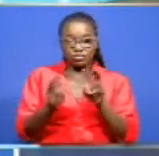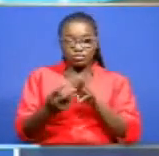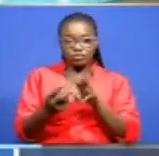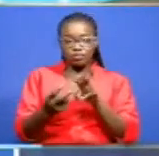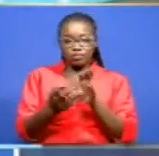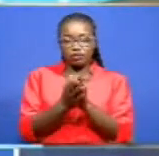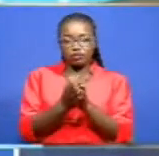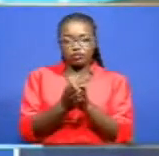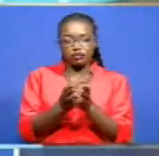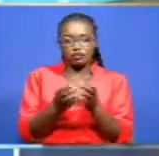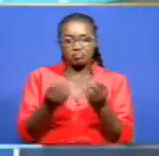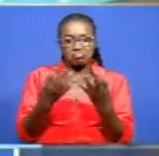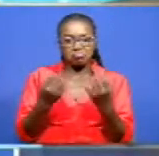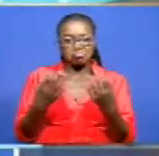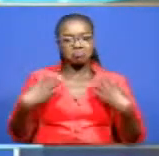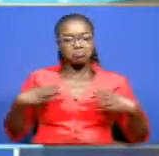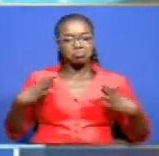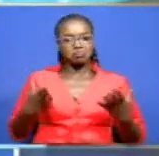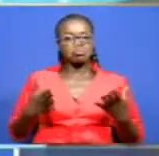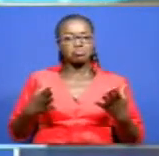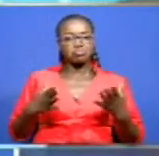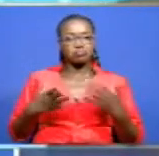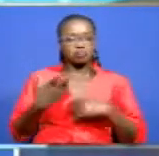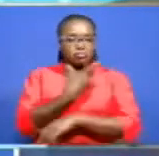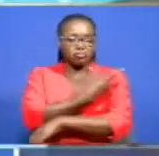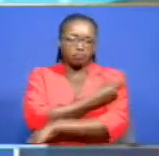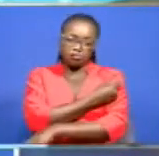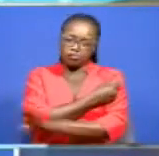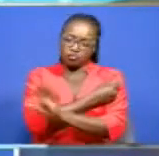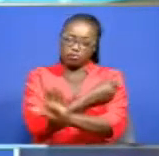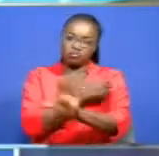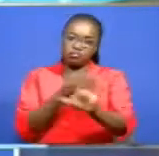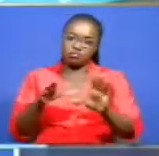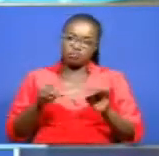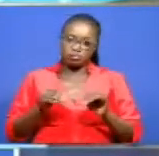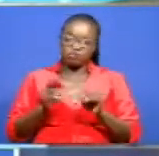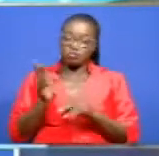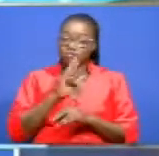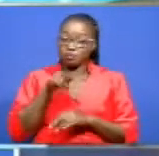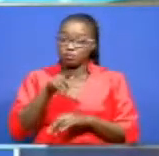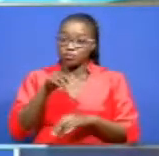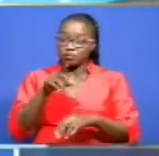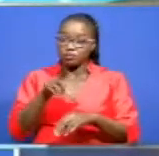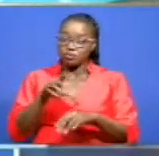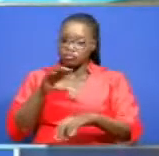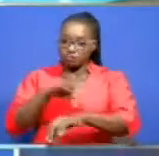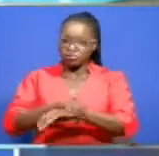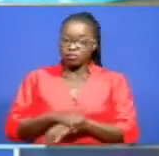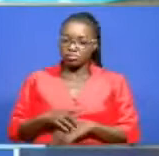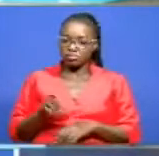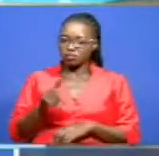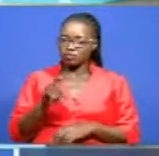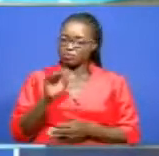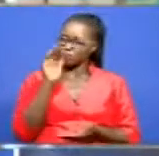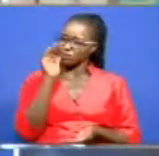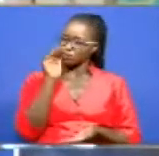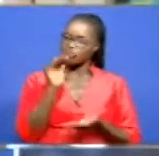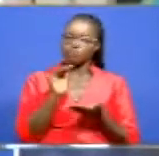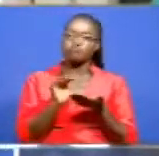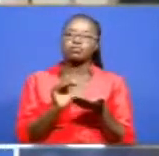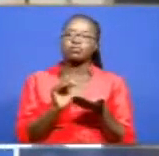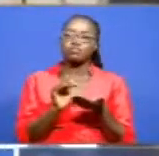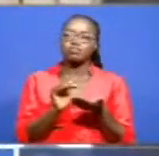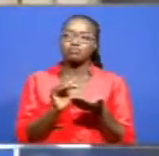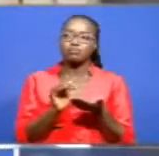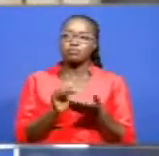places, and of course you receive your vaccine, then the risk of you getting the virus is drastically reduced. And this is the